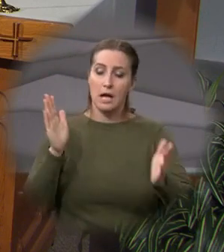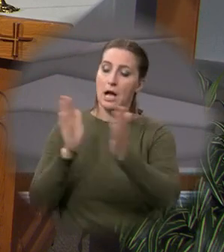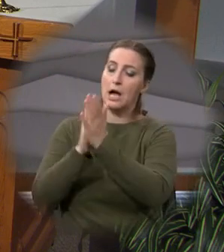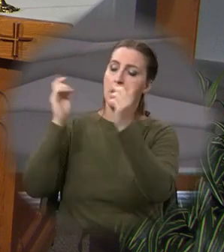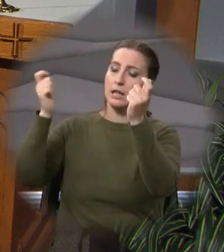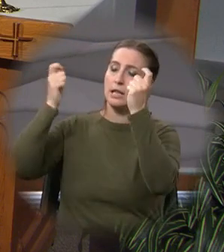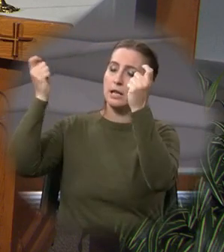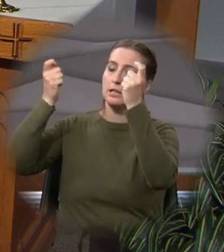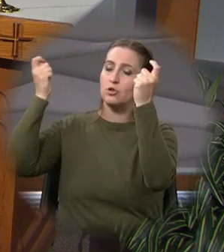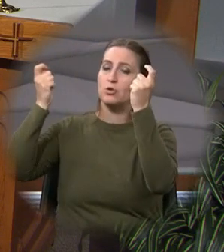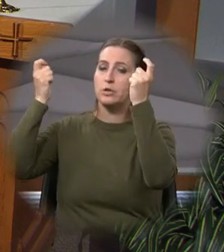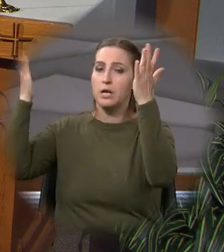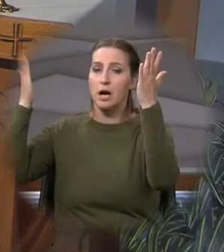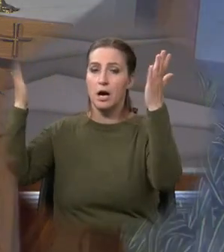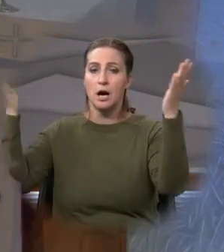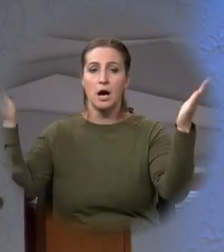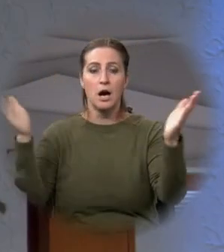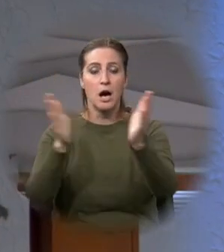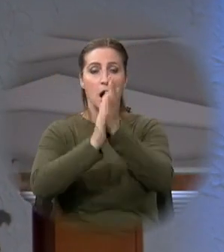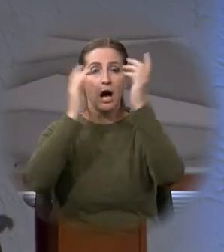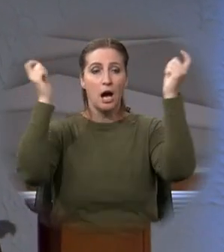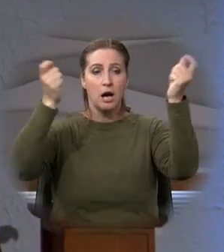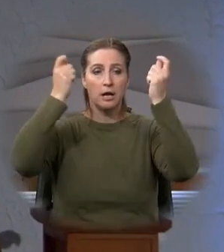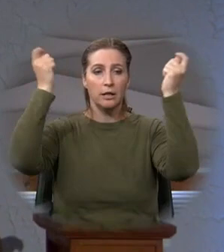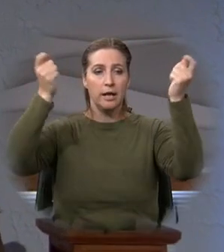life. Alleluia,